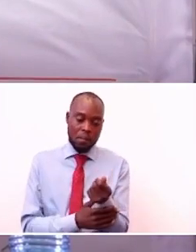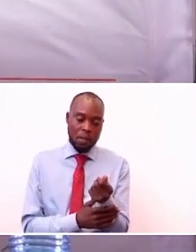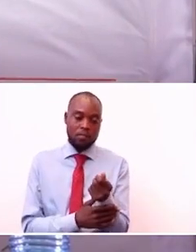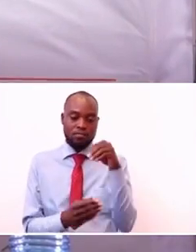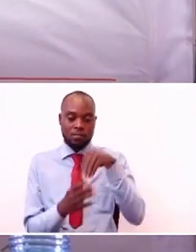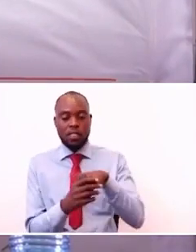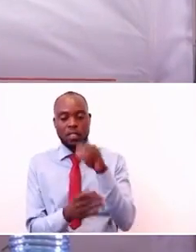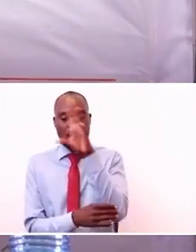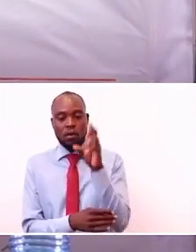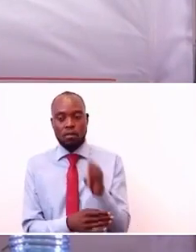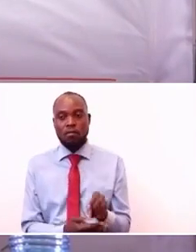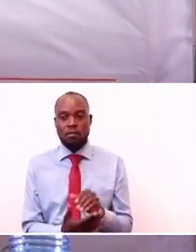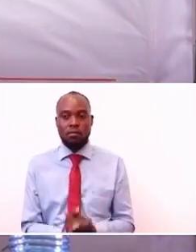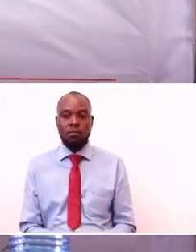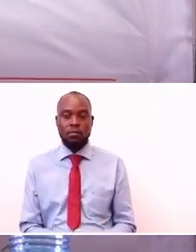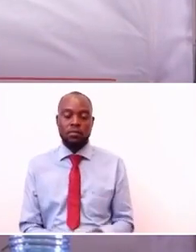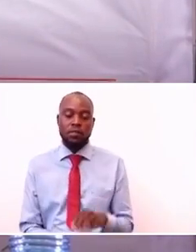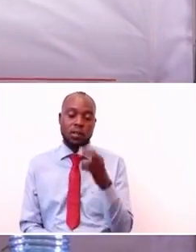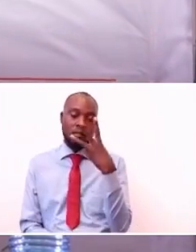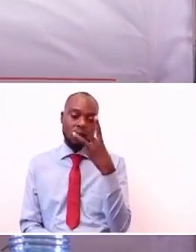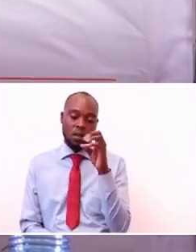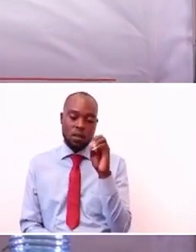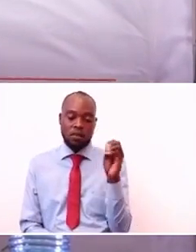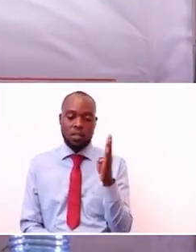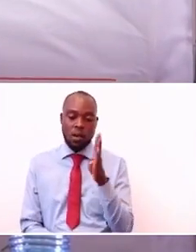year. $300 billion.